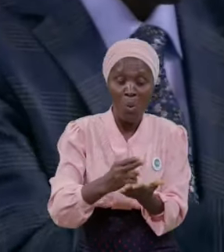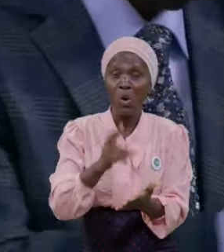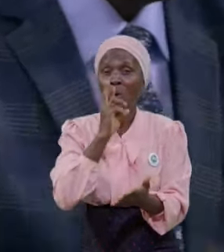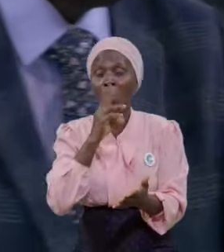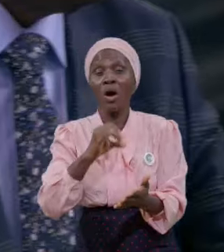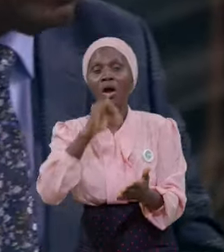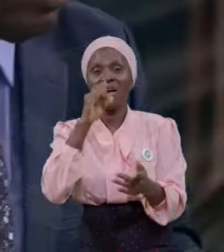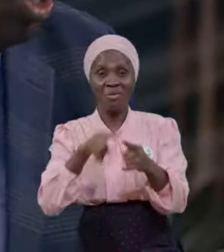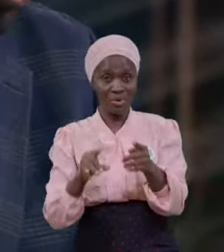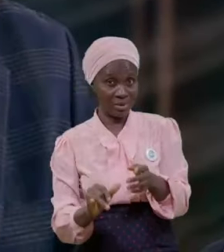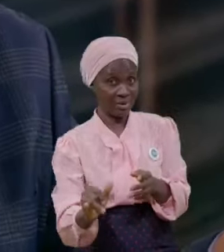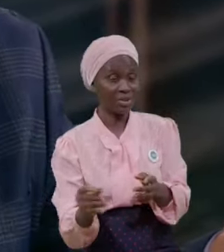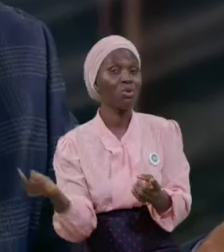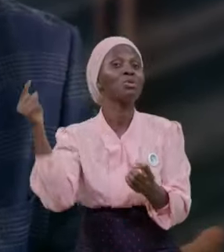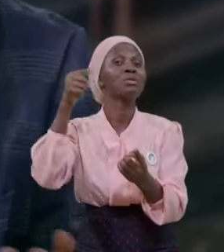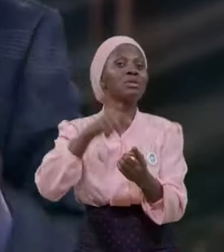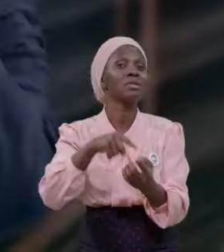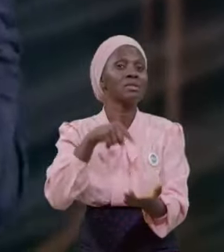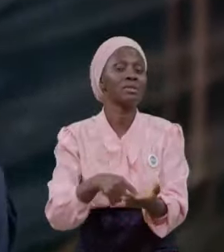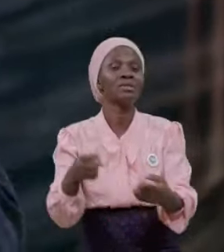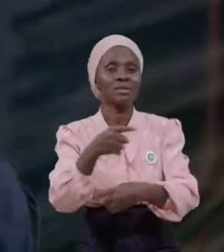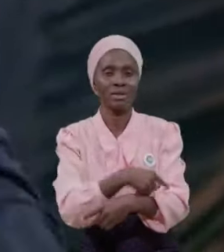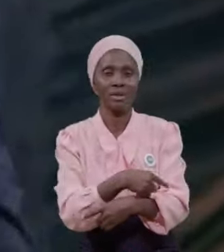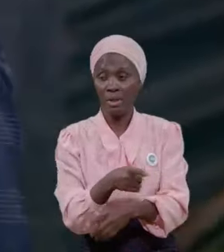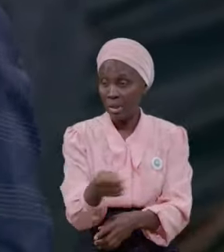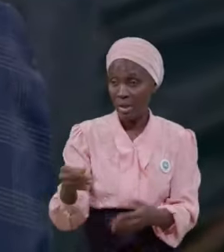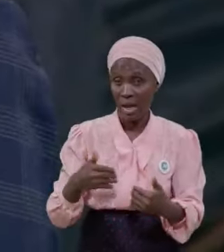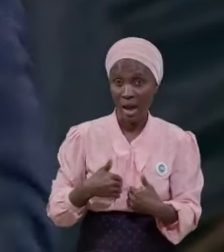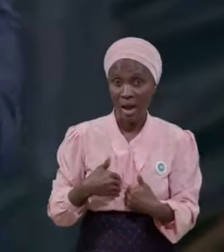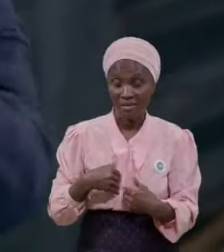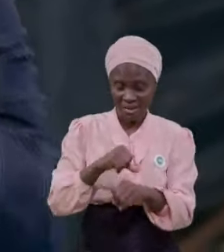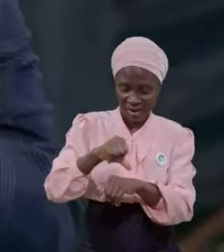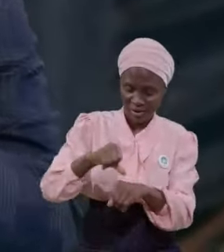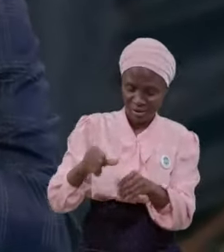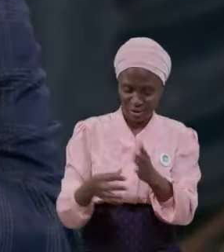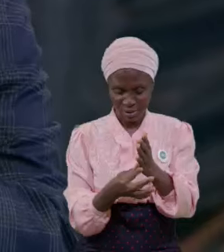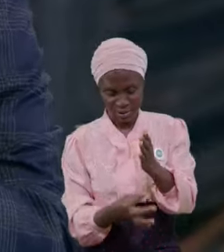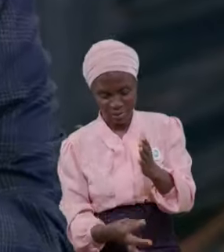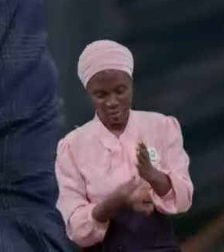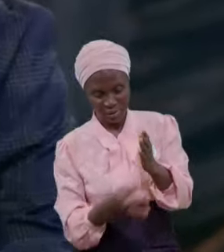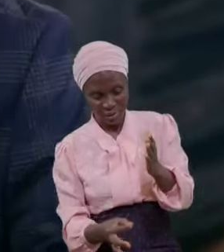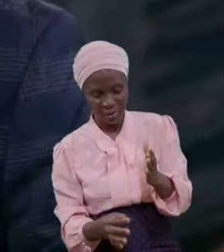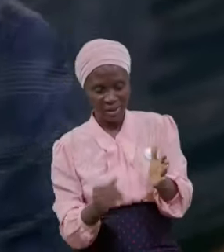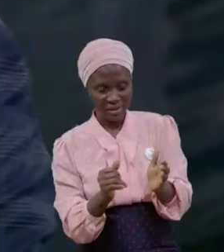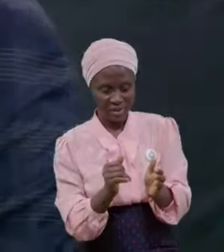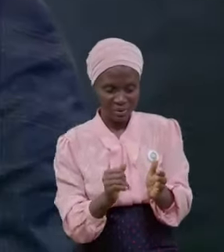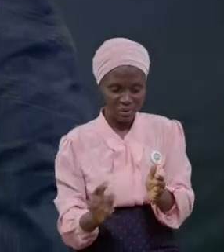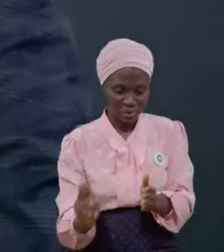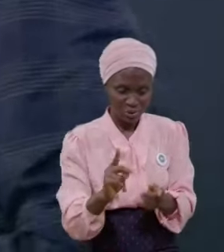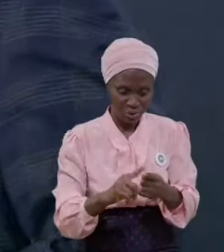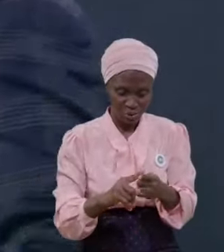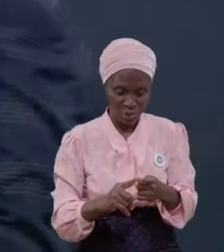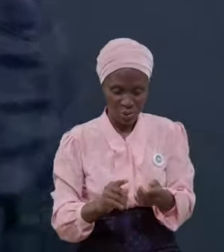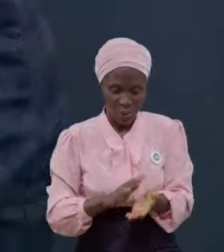have anointed oil with which they rub themselves, yet until this